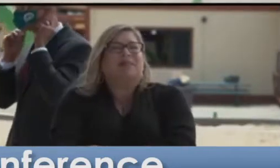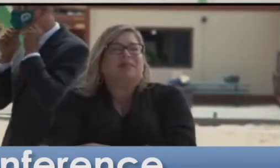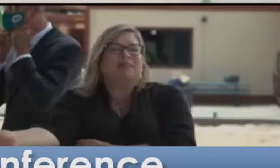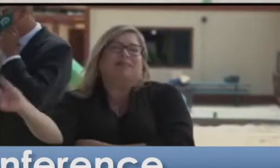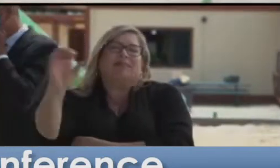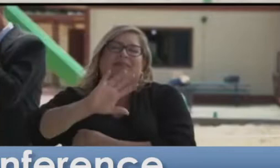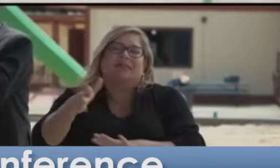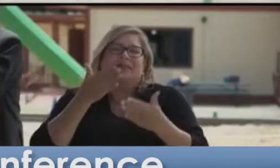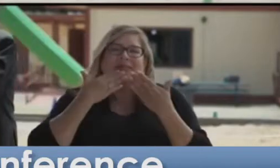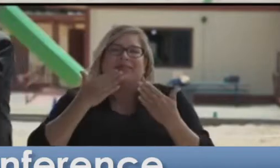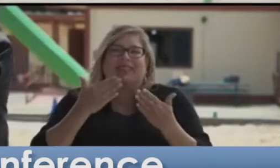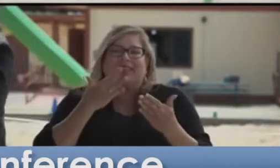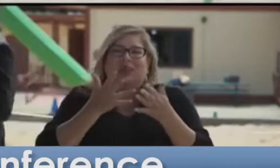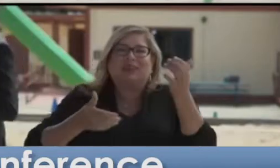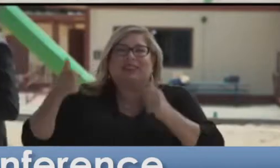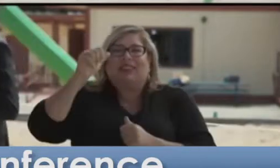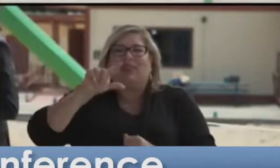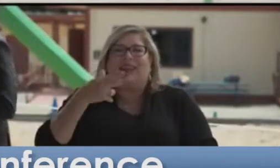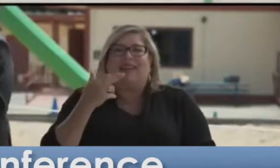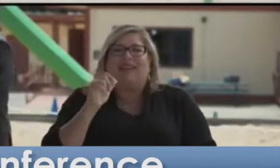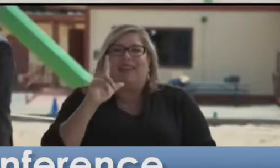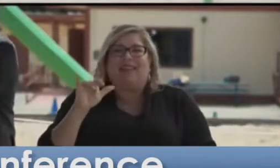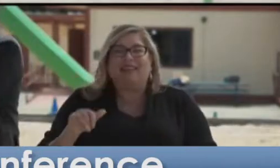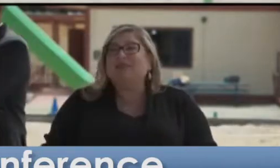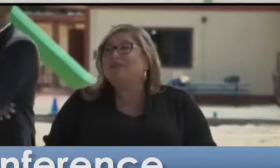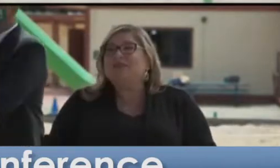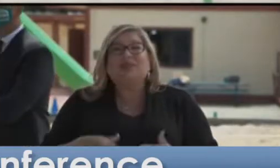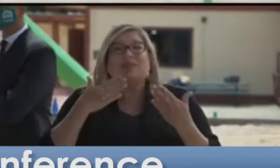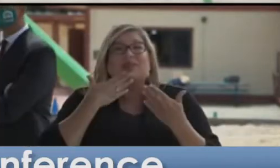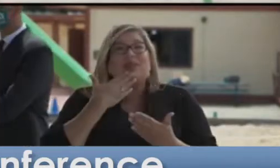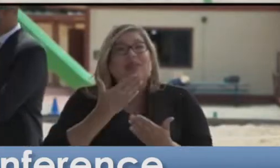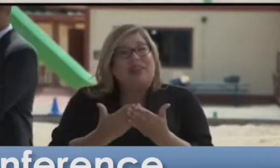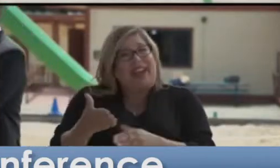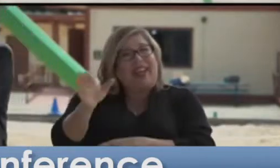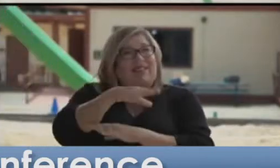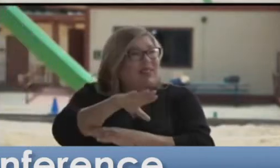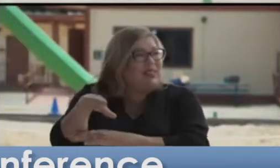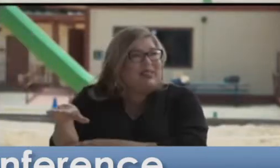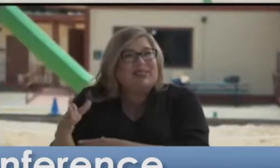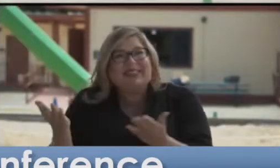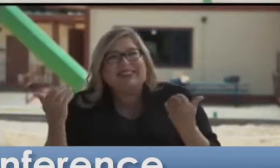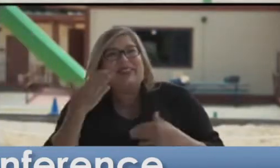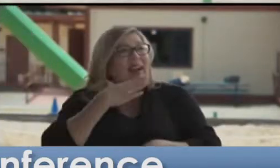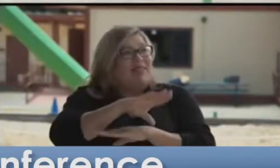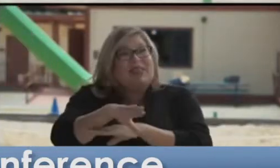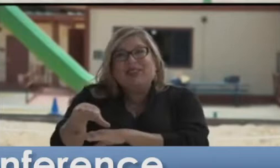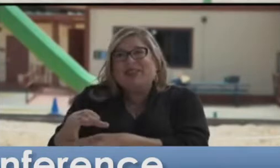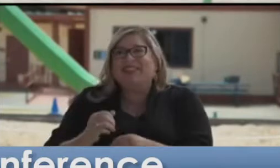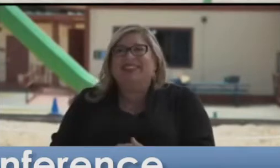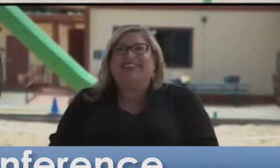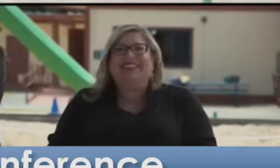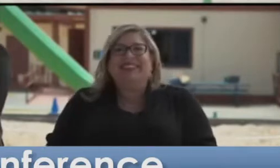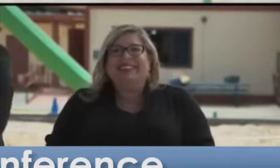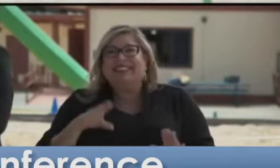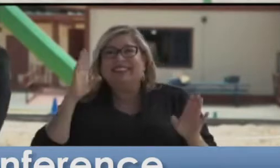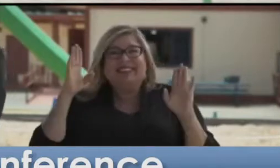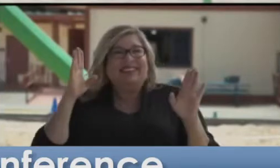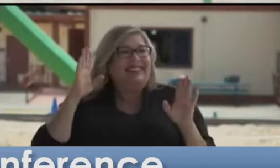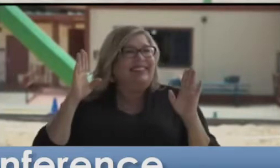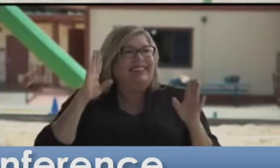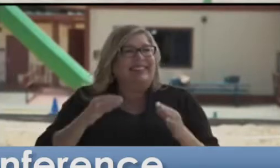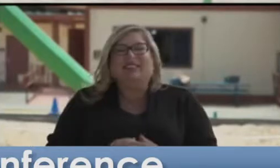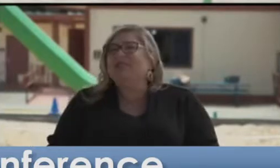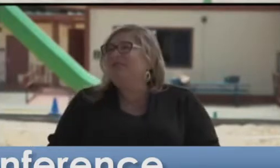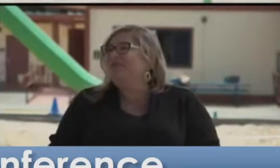Thank you, Secretary Galley. Good afternoon. Good afternoon. Go Ocelots. Any Ocelots here today?